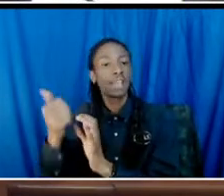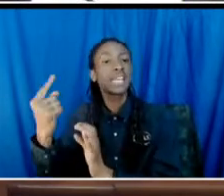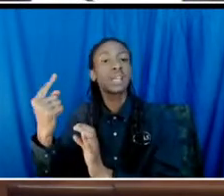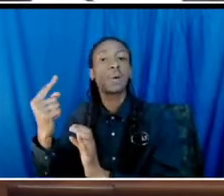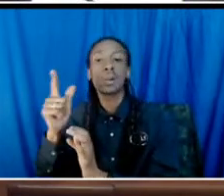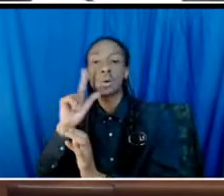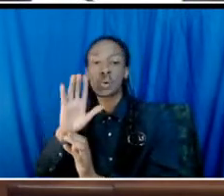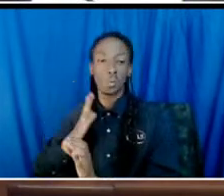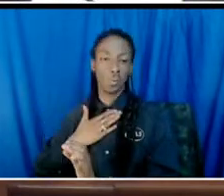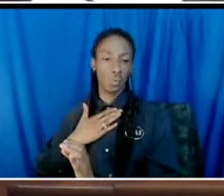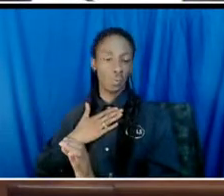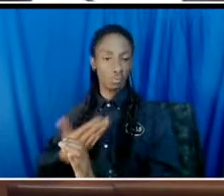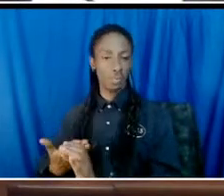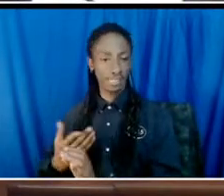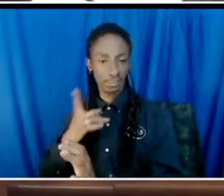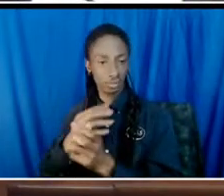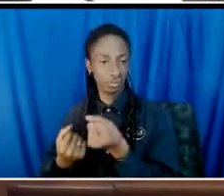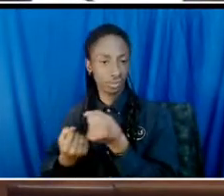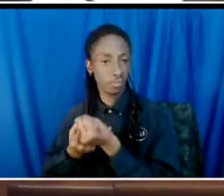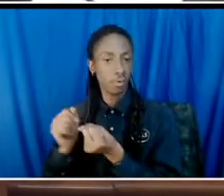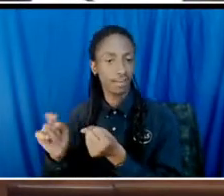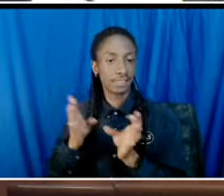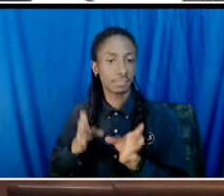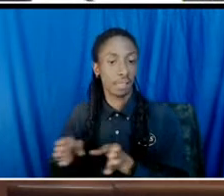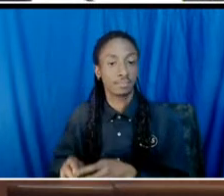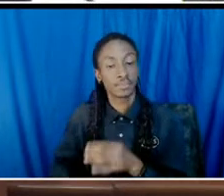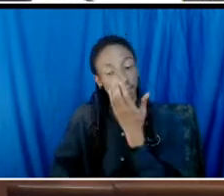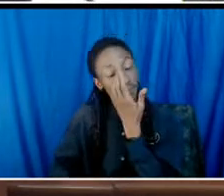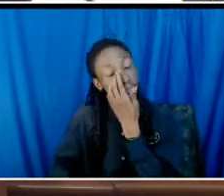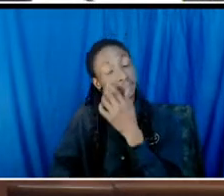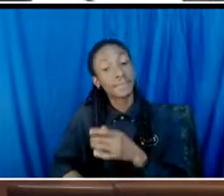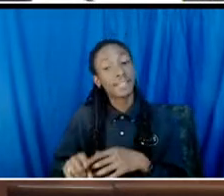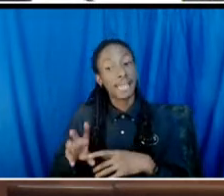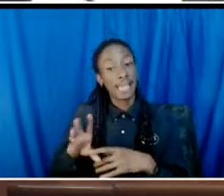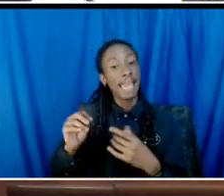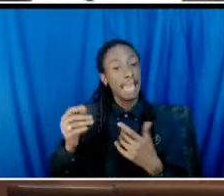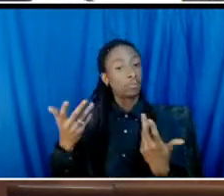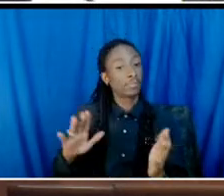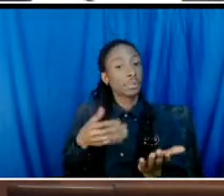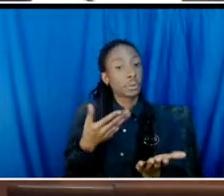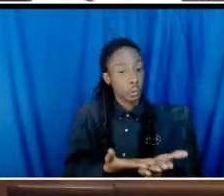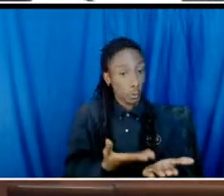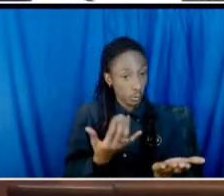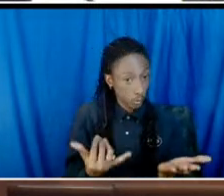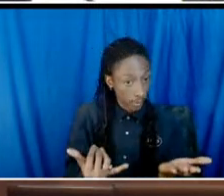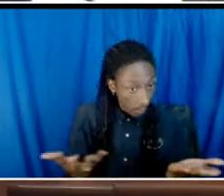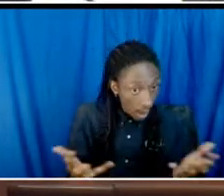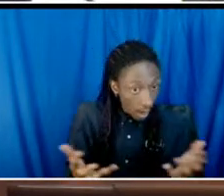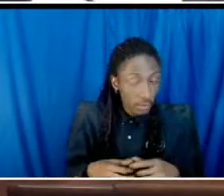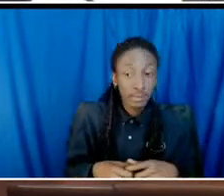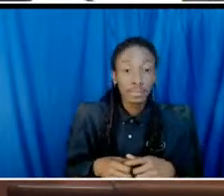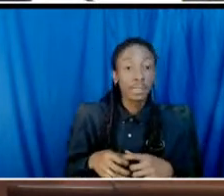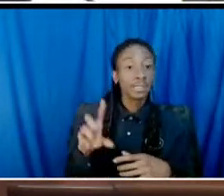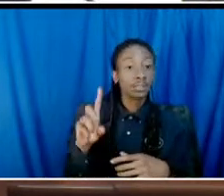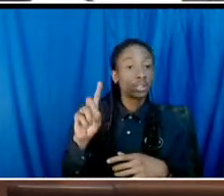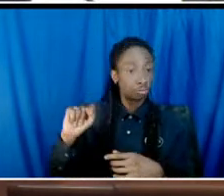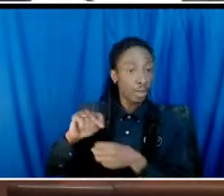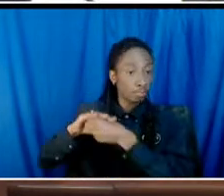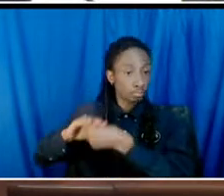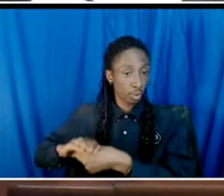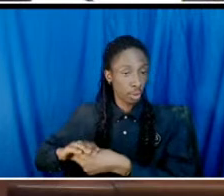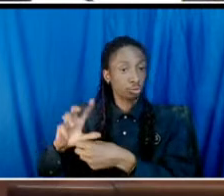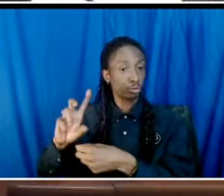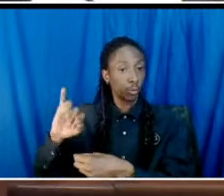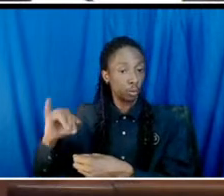along with his scheme. And we've shown today He pressured the Justice Department to